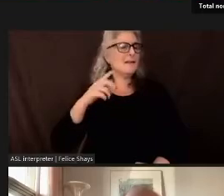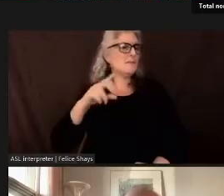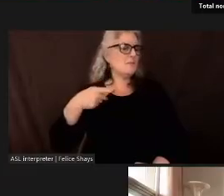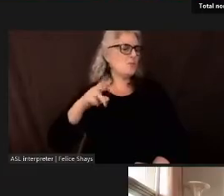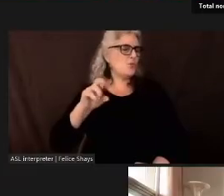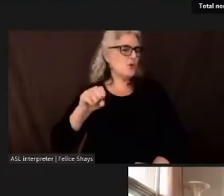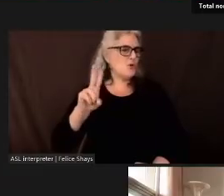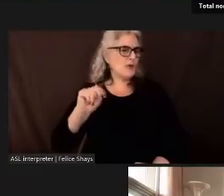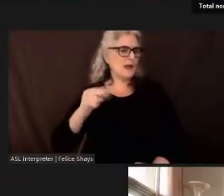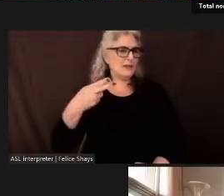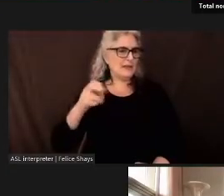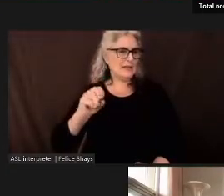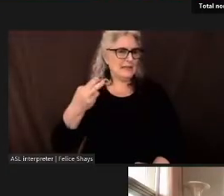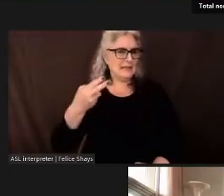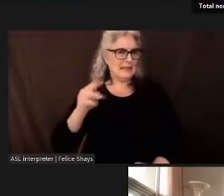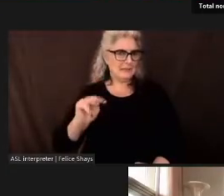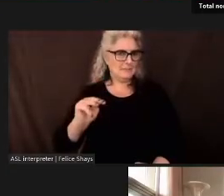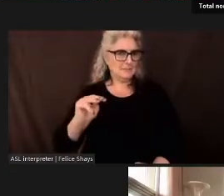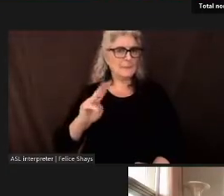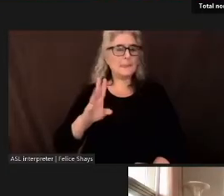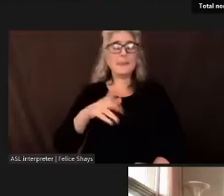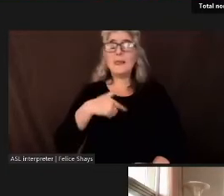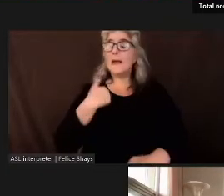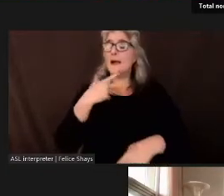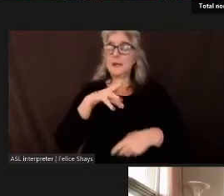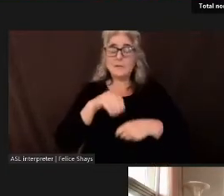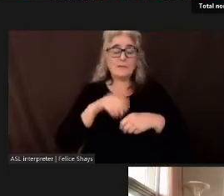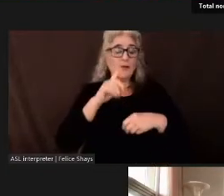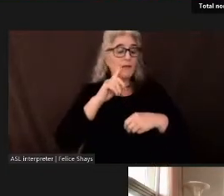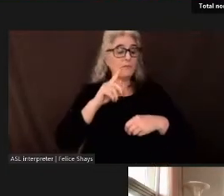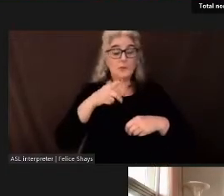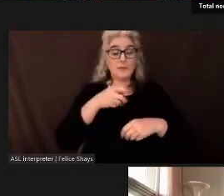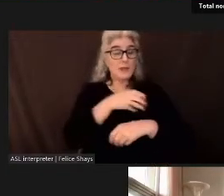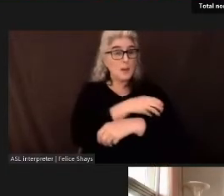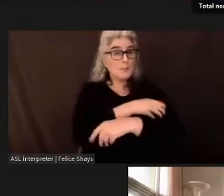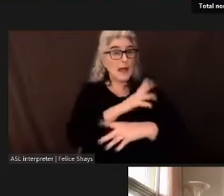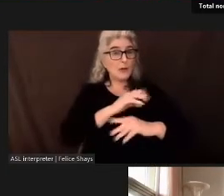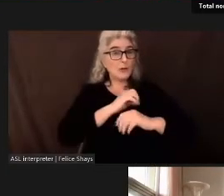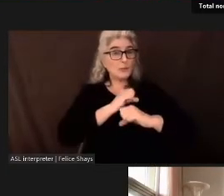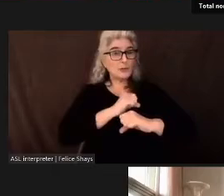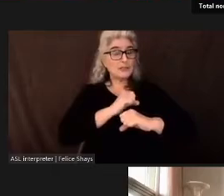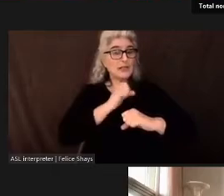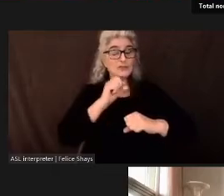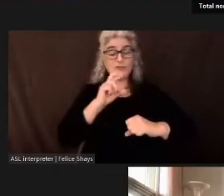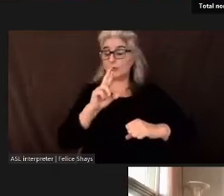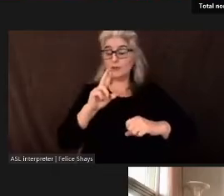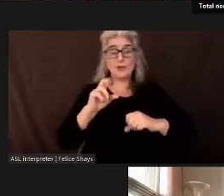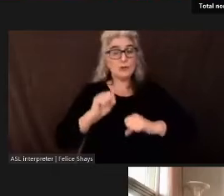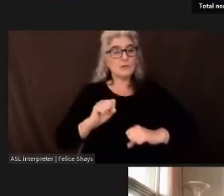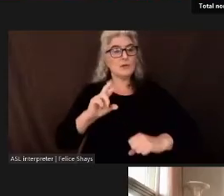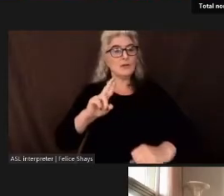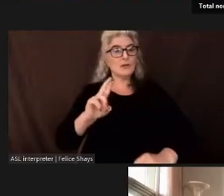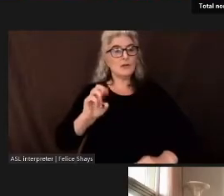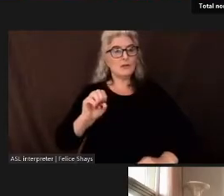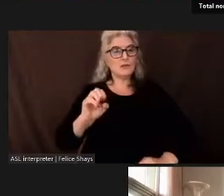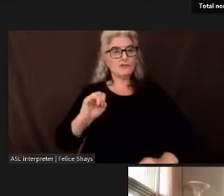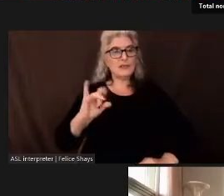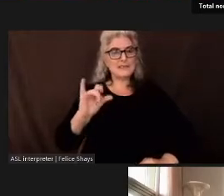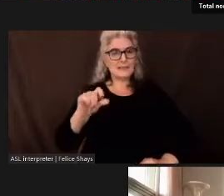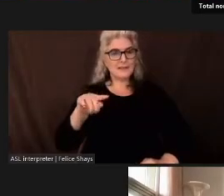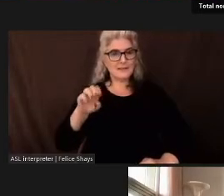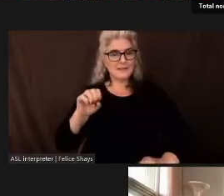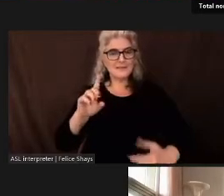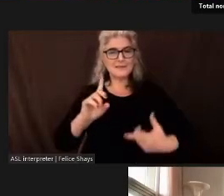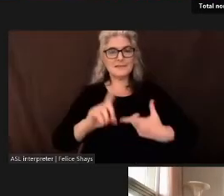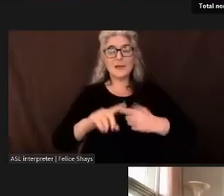system protection, power system resilience, and energy access on those topics.